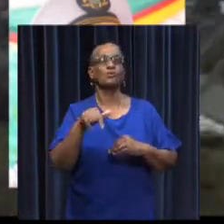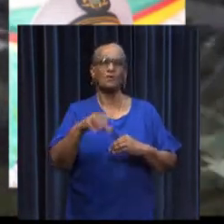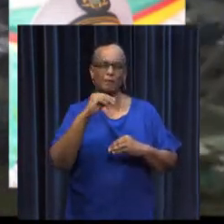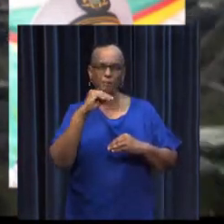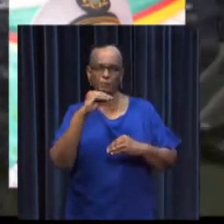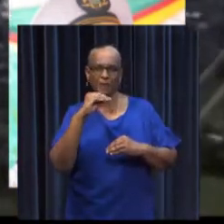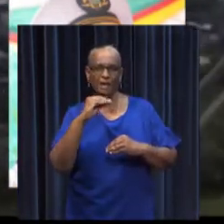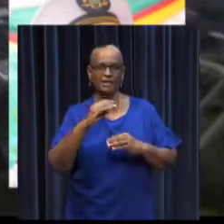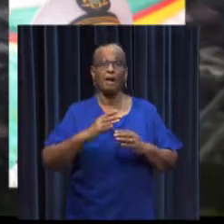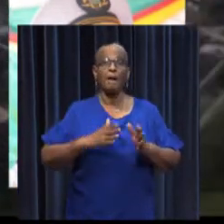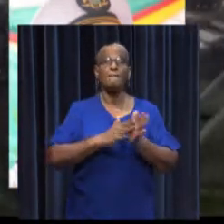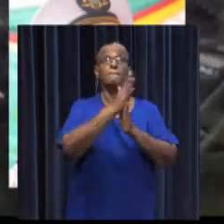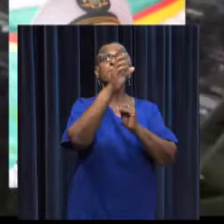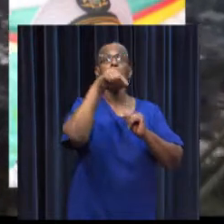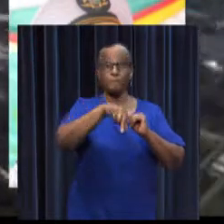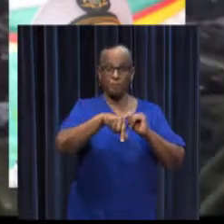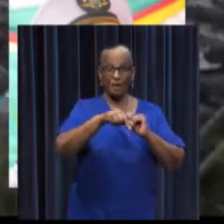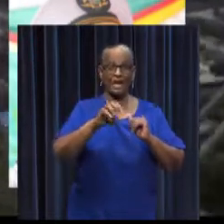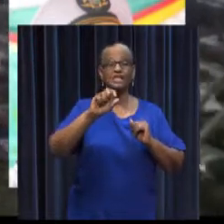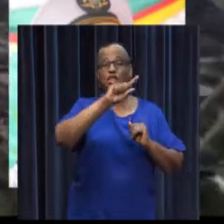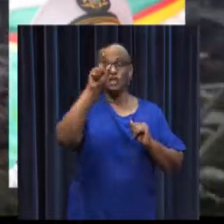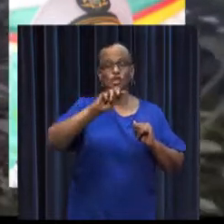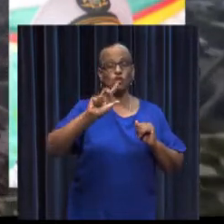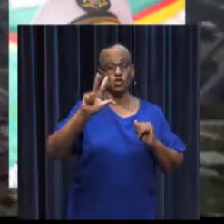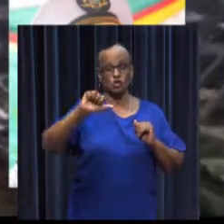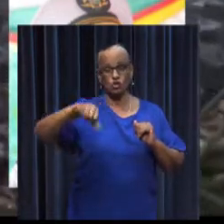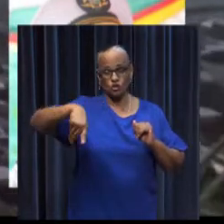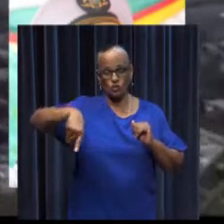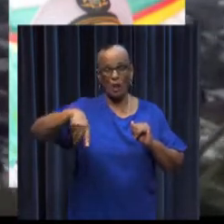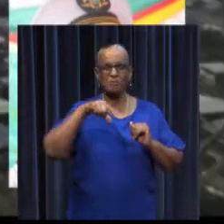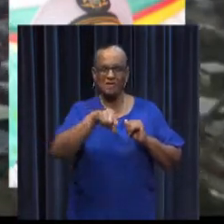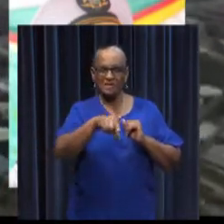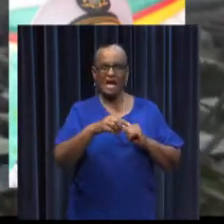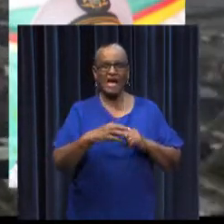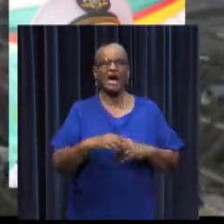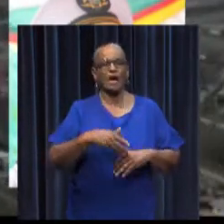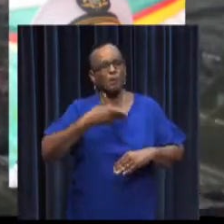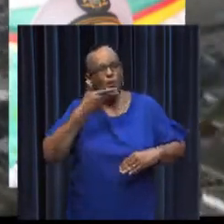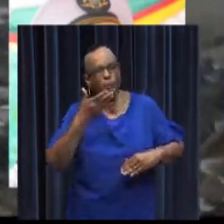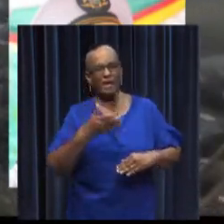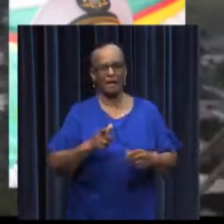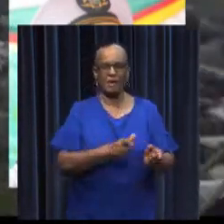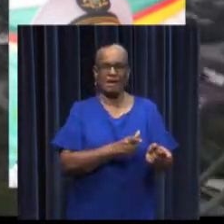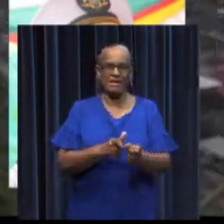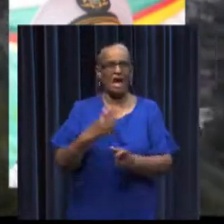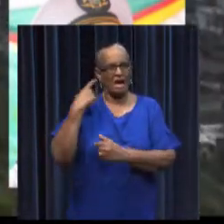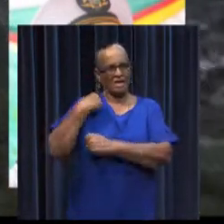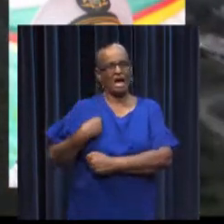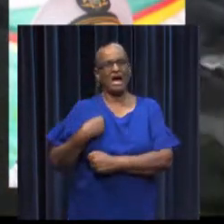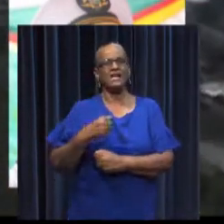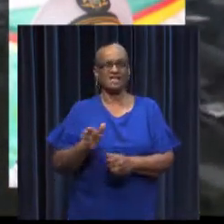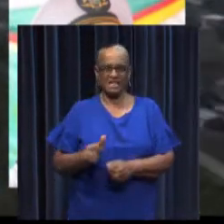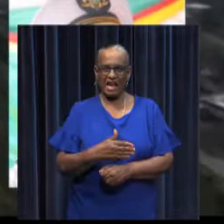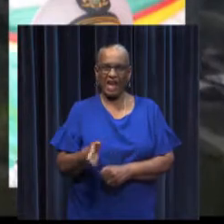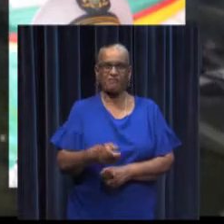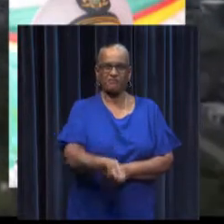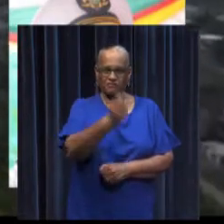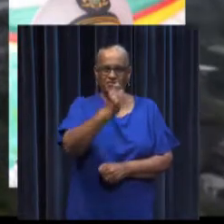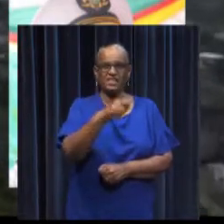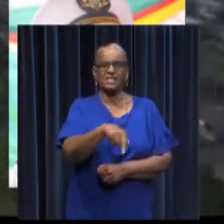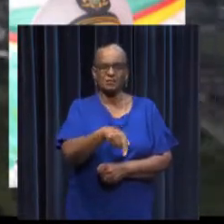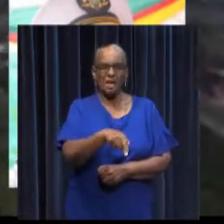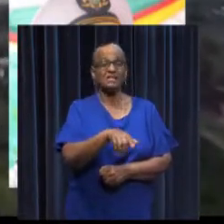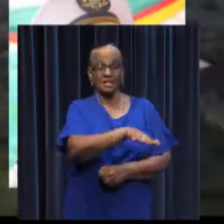a fire broke out in the swamp area that is very popular with hunters and fishermen. Since it is a swamp